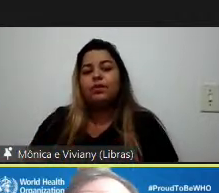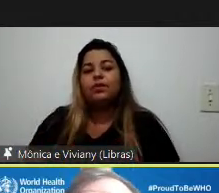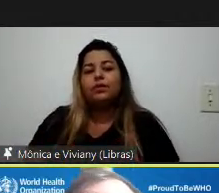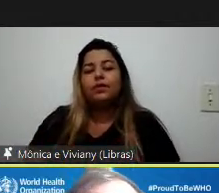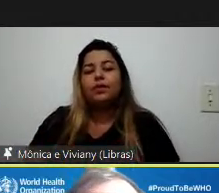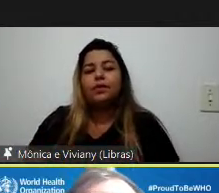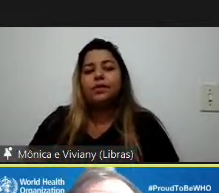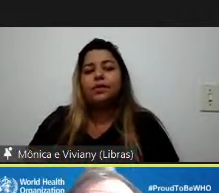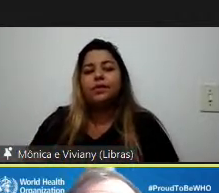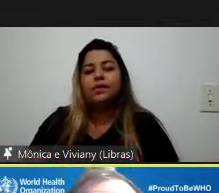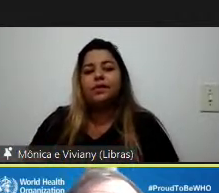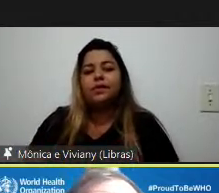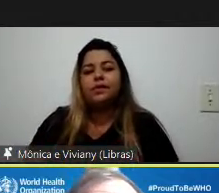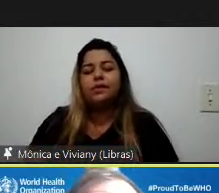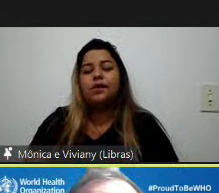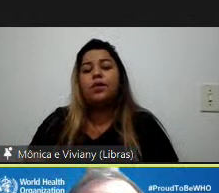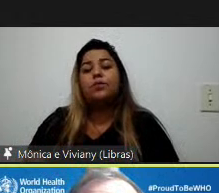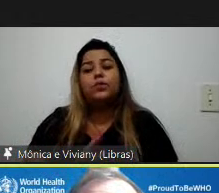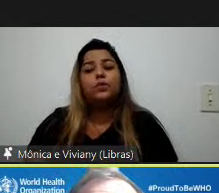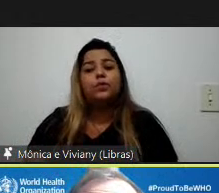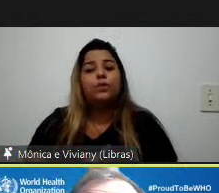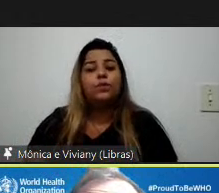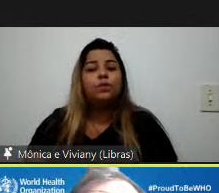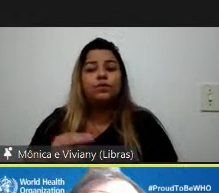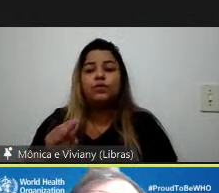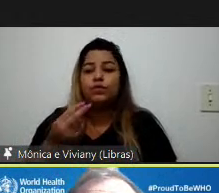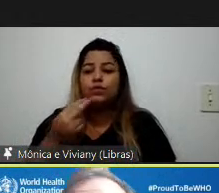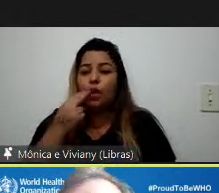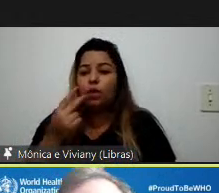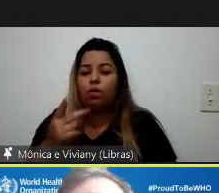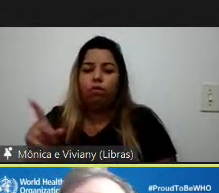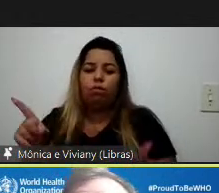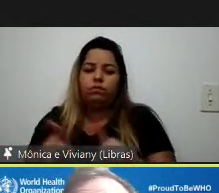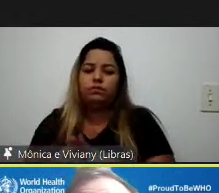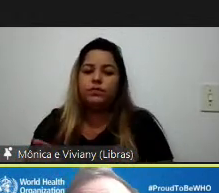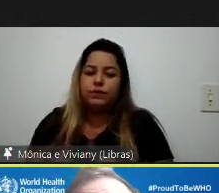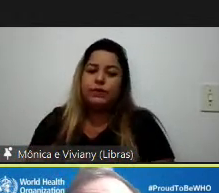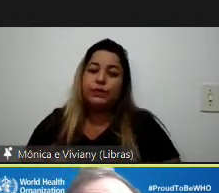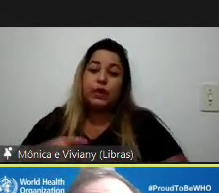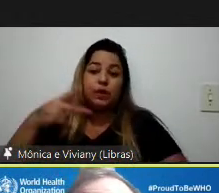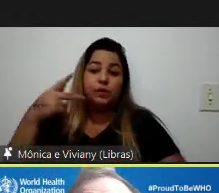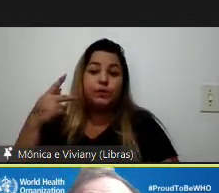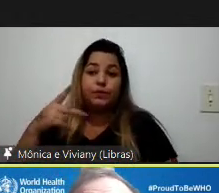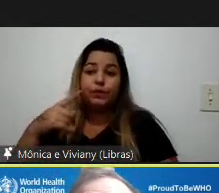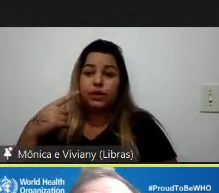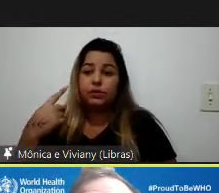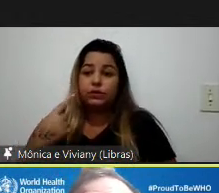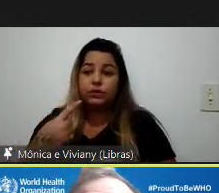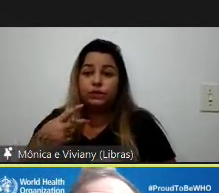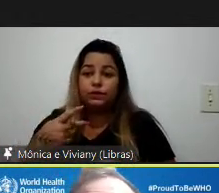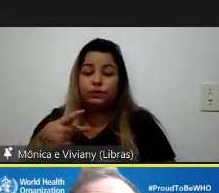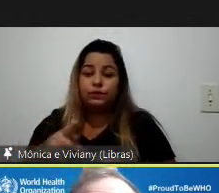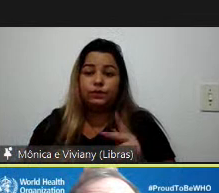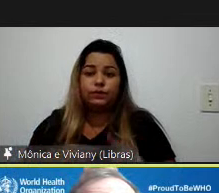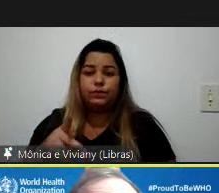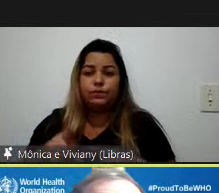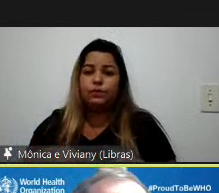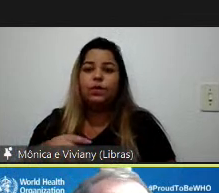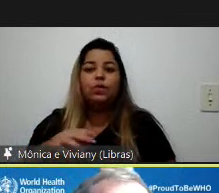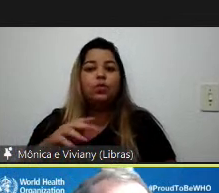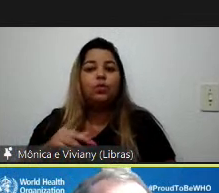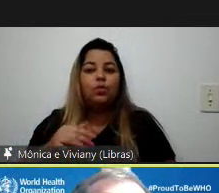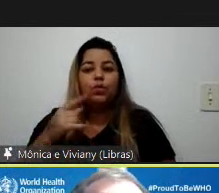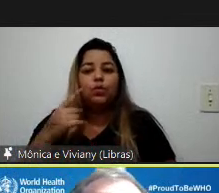100,000 population. In the American region, there's a bit more, but unfortunately, this is really more in